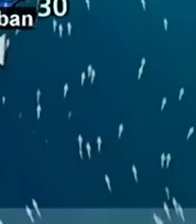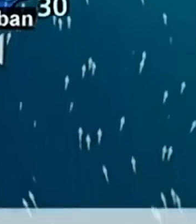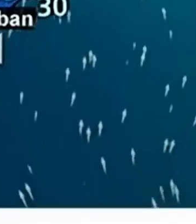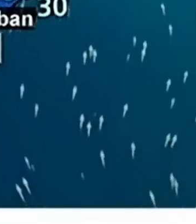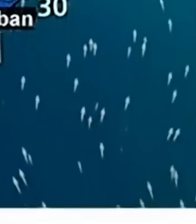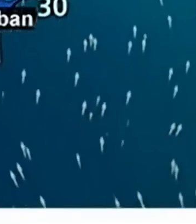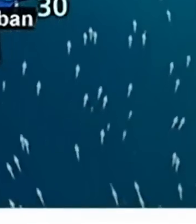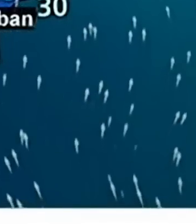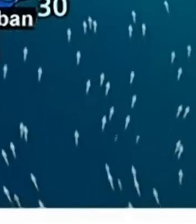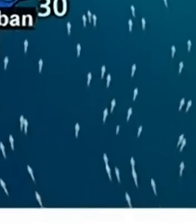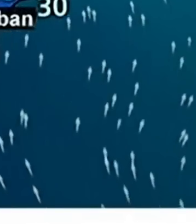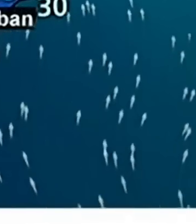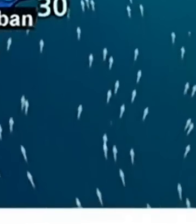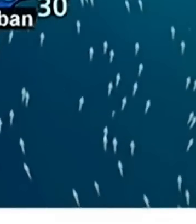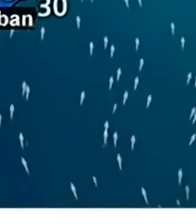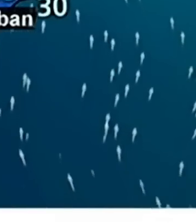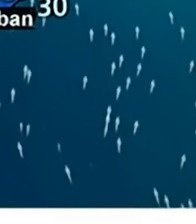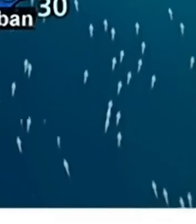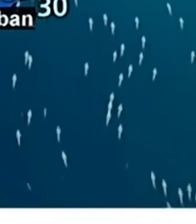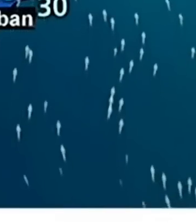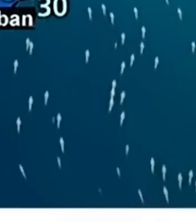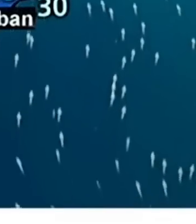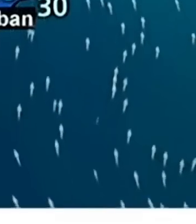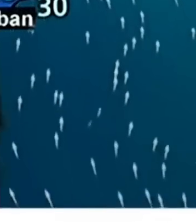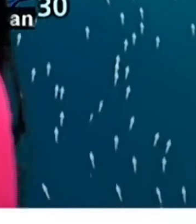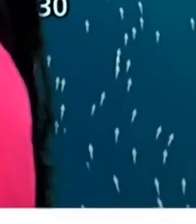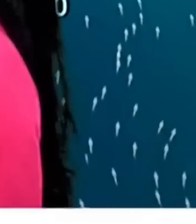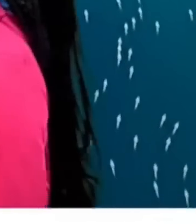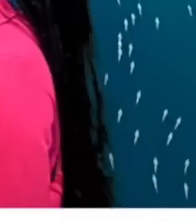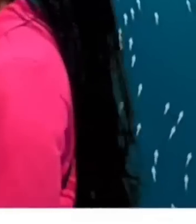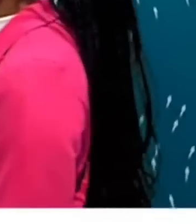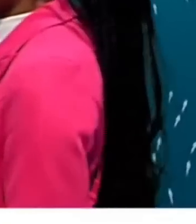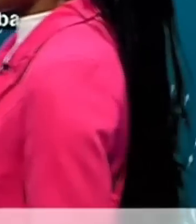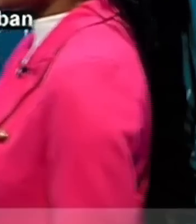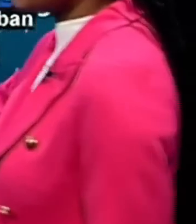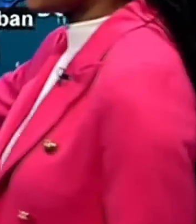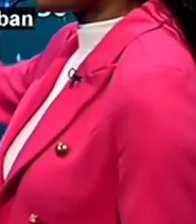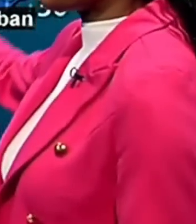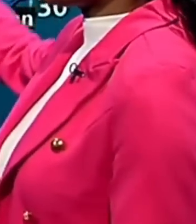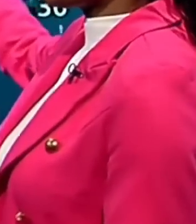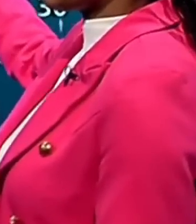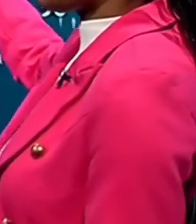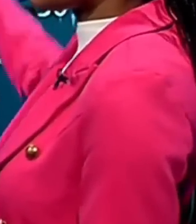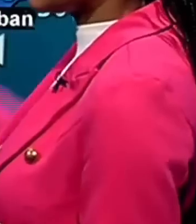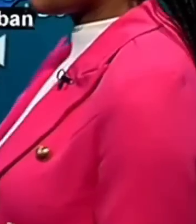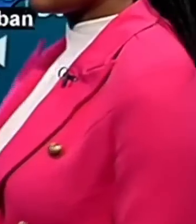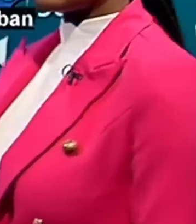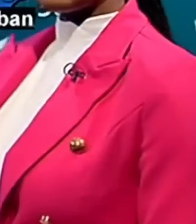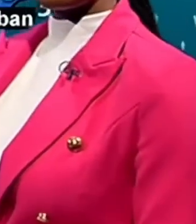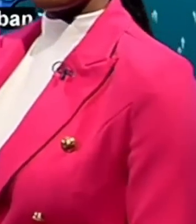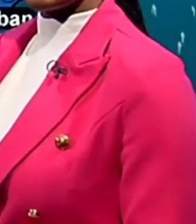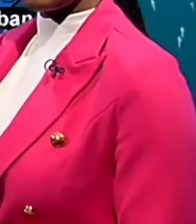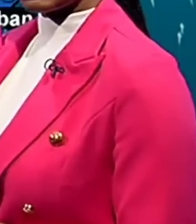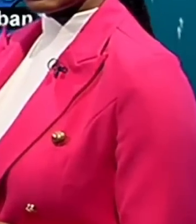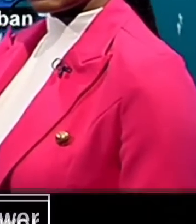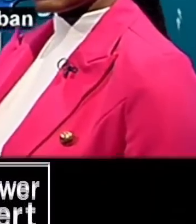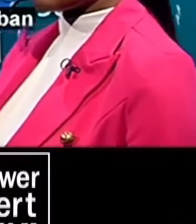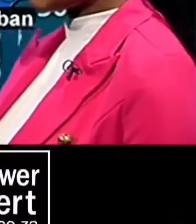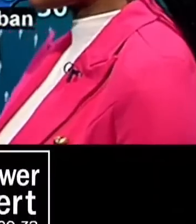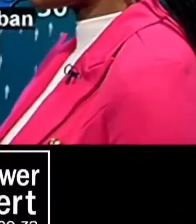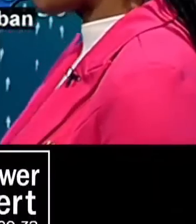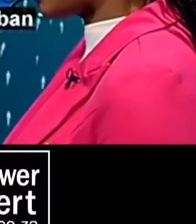Ke leboga mosikile dumedise ba bogedi go gae a re lebelele maemo a bosa bosigo jwa gompieno fa re lebelela bokone jwa naga go tlana le gone go nna le pula